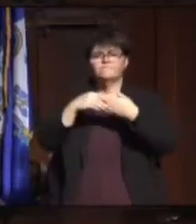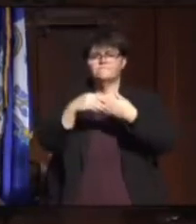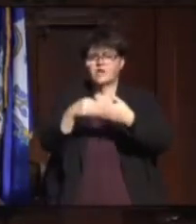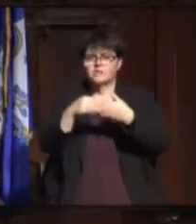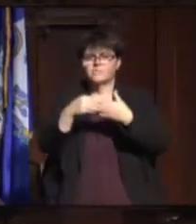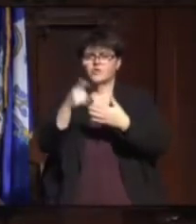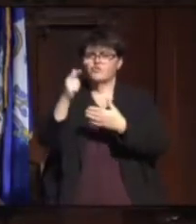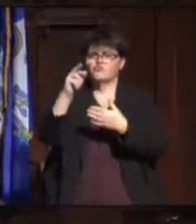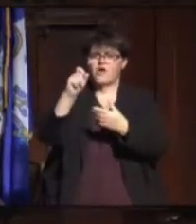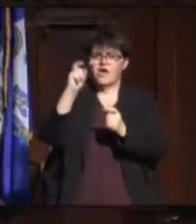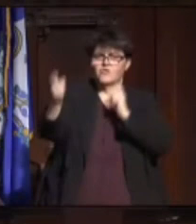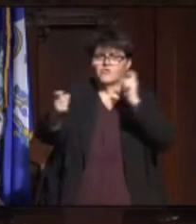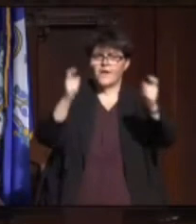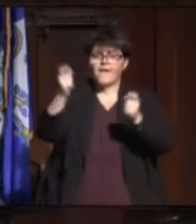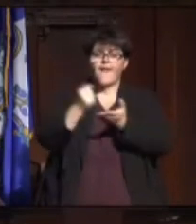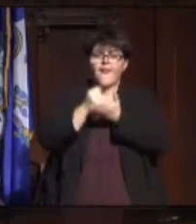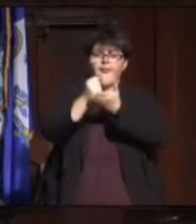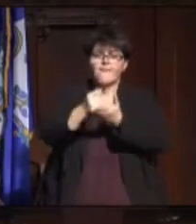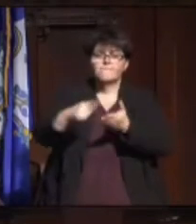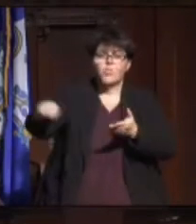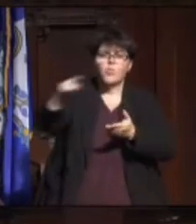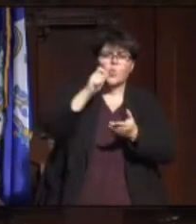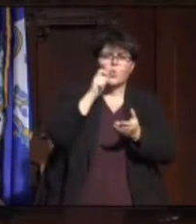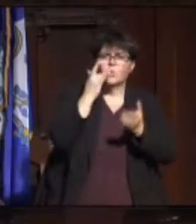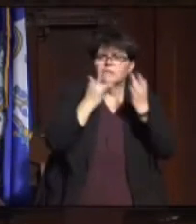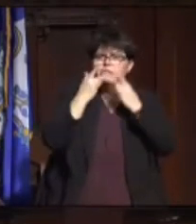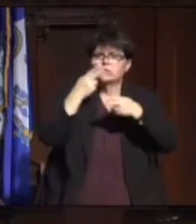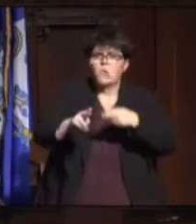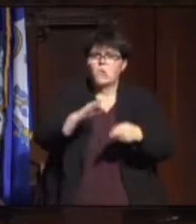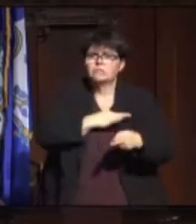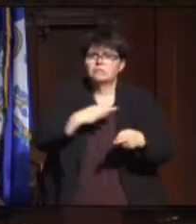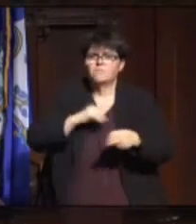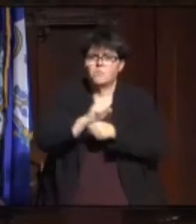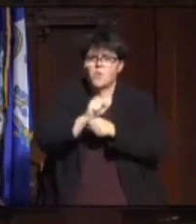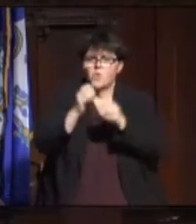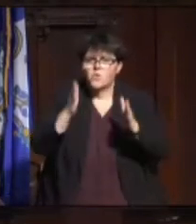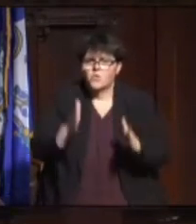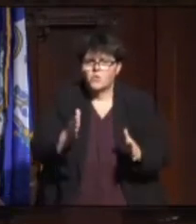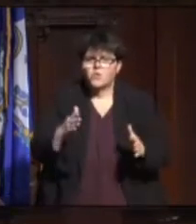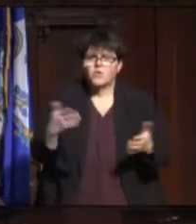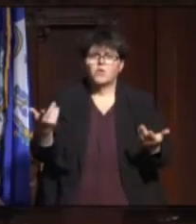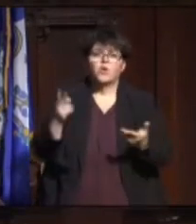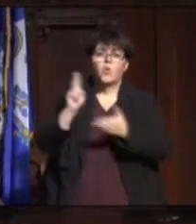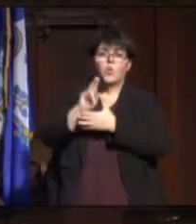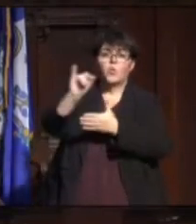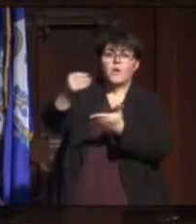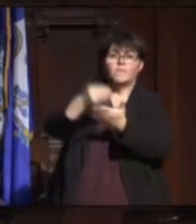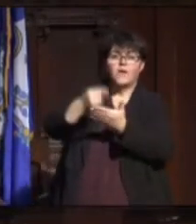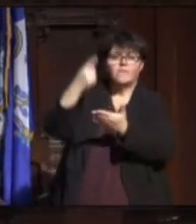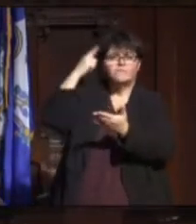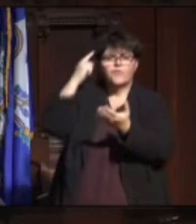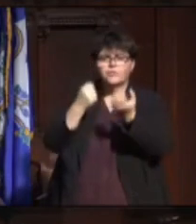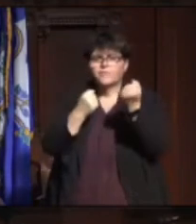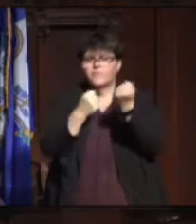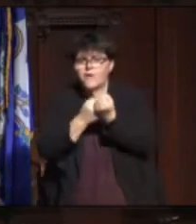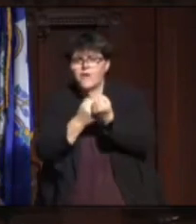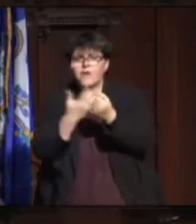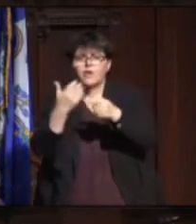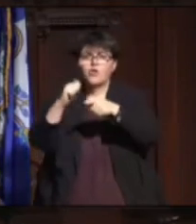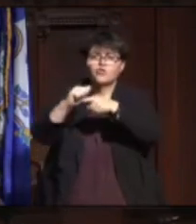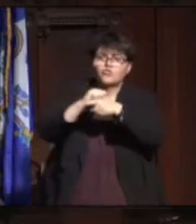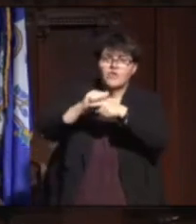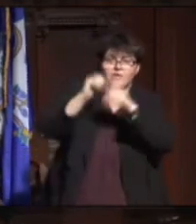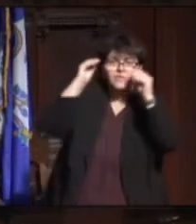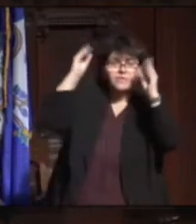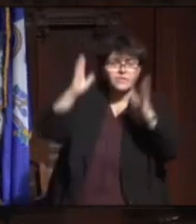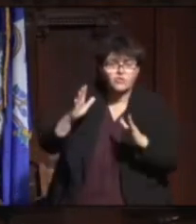shortages. This is funding that districts can spend on programs like supporting apprentice teachers and accelerating the pipeline to the